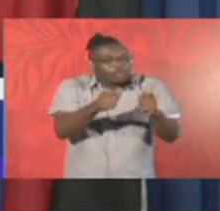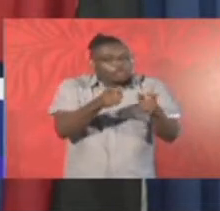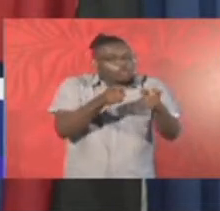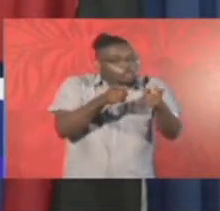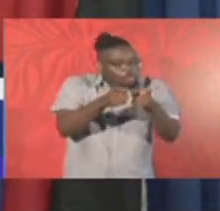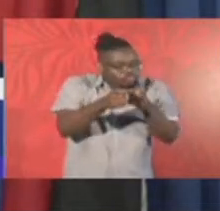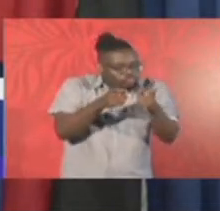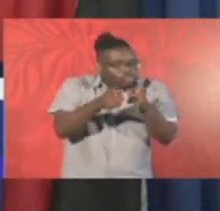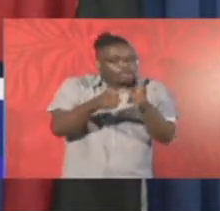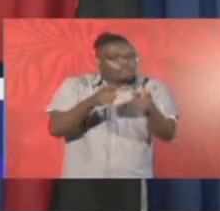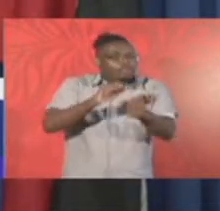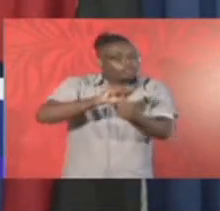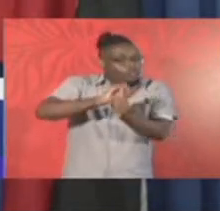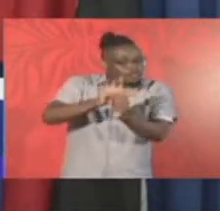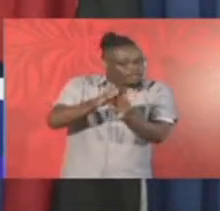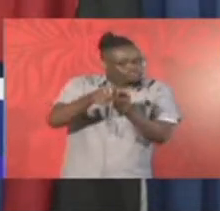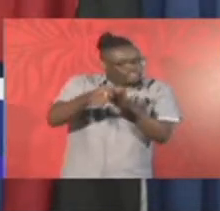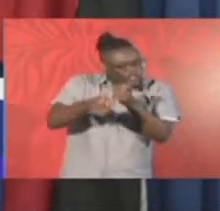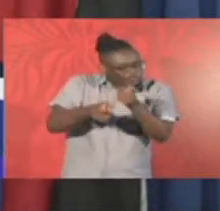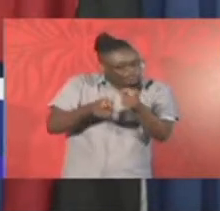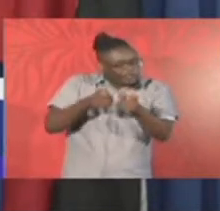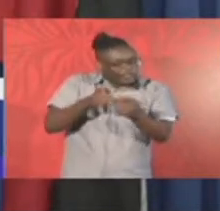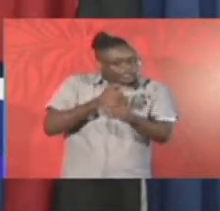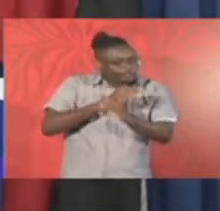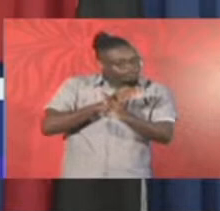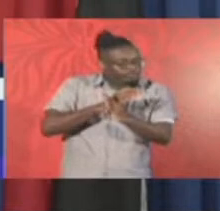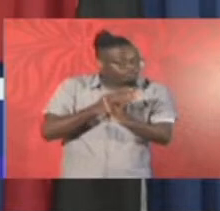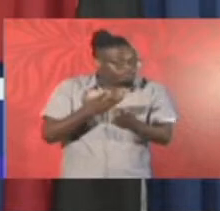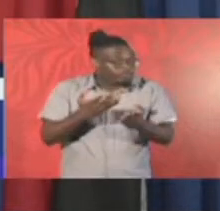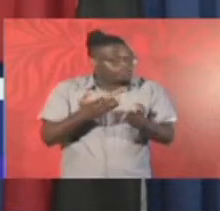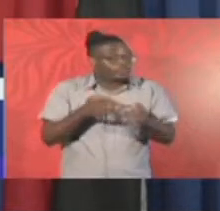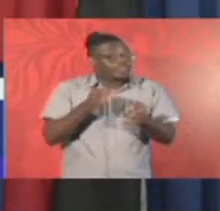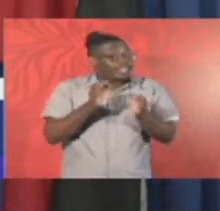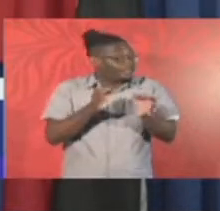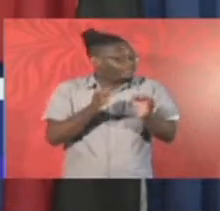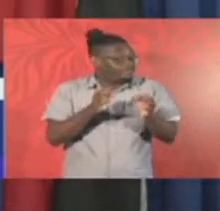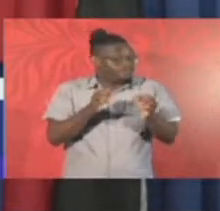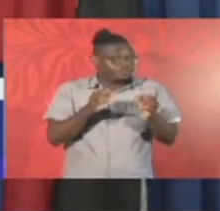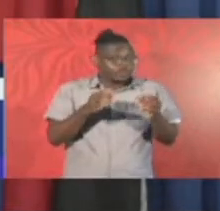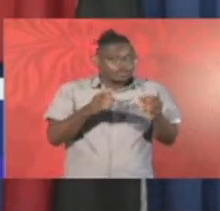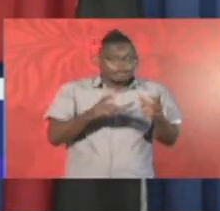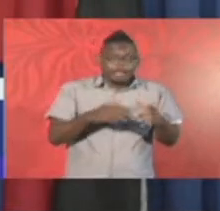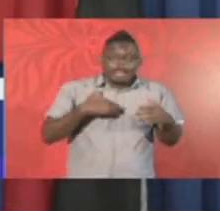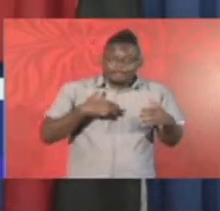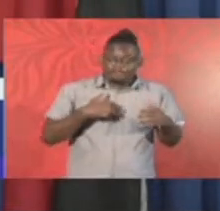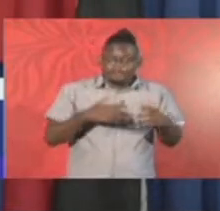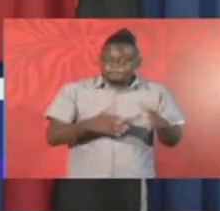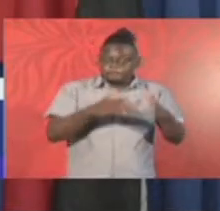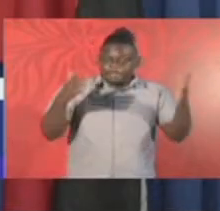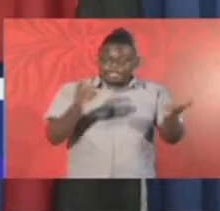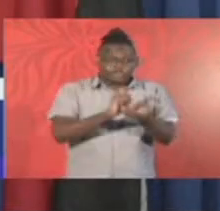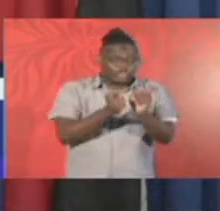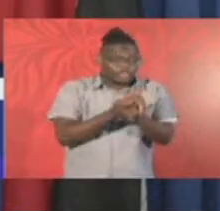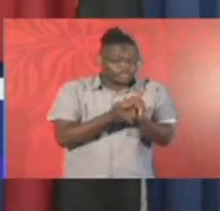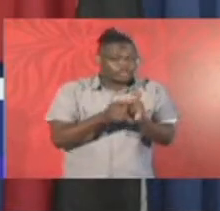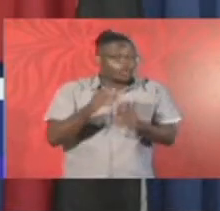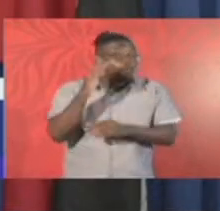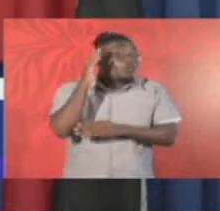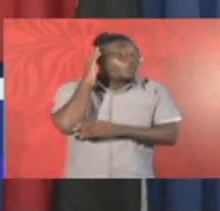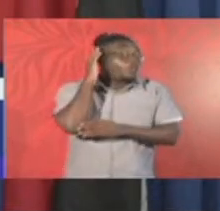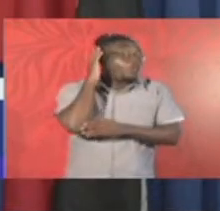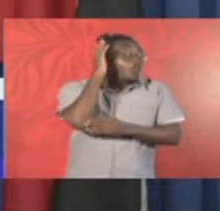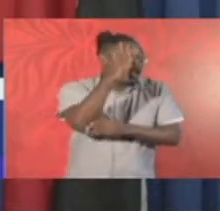And if there's no significant change from that, we will